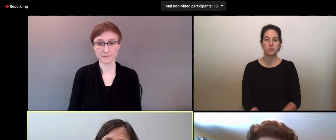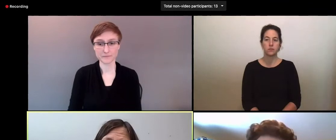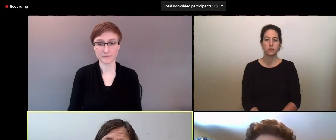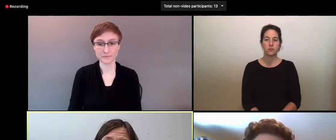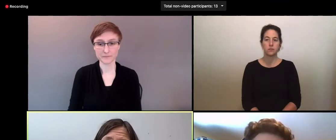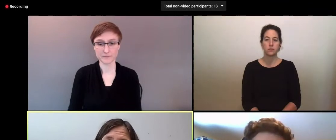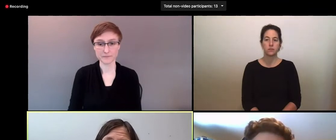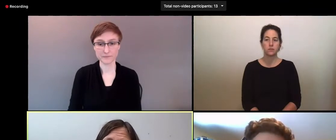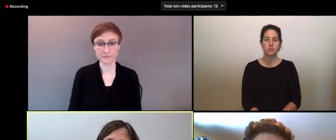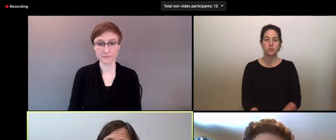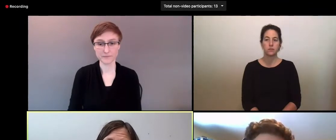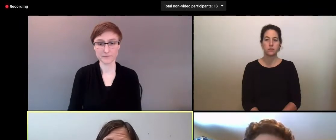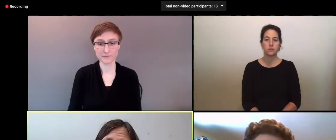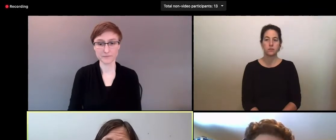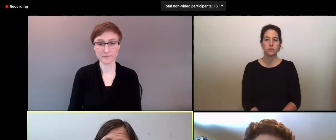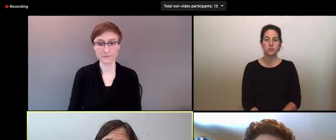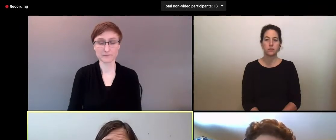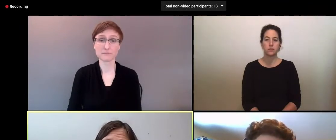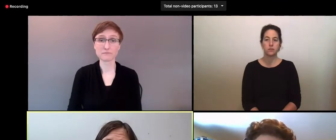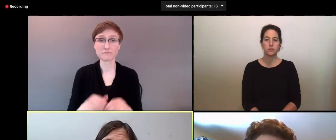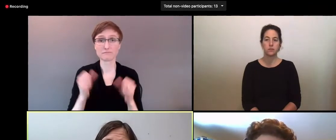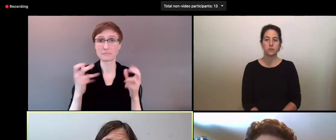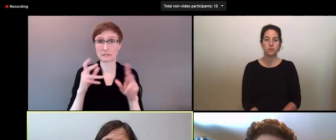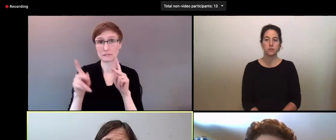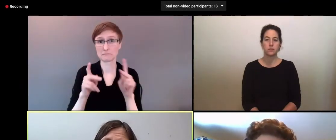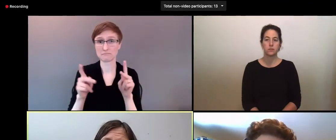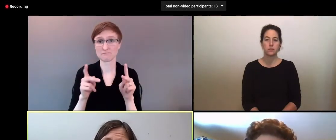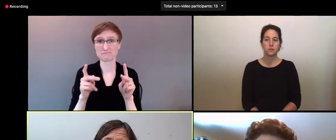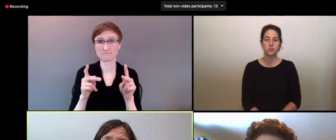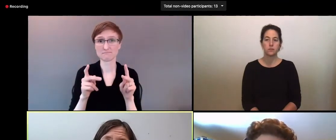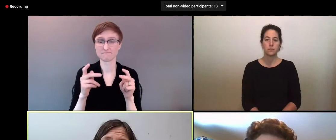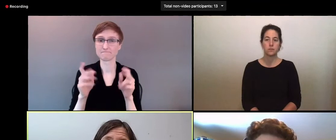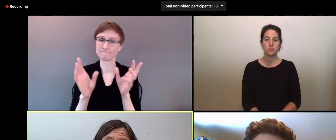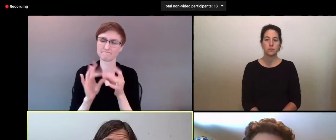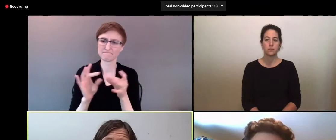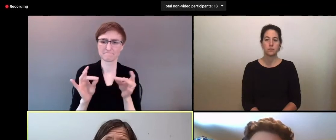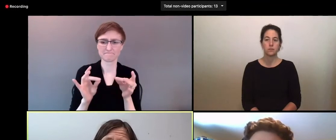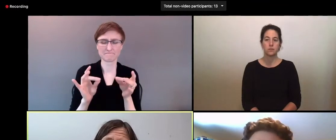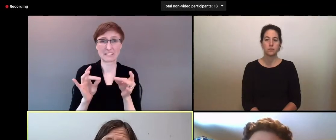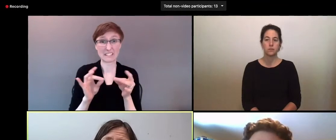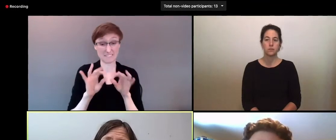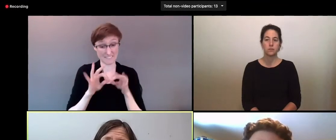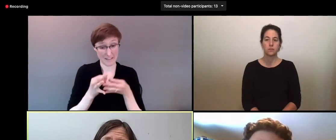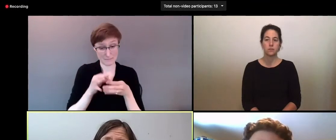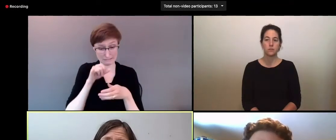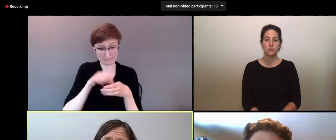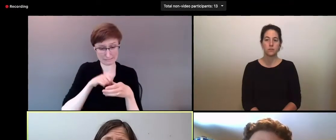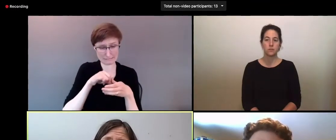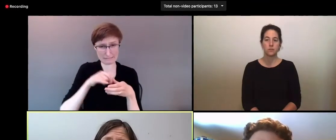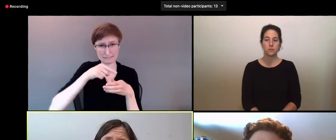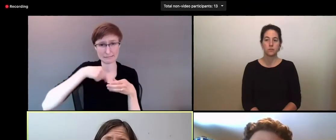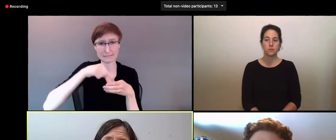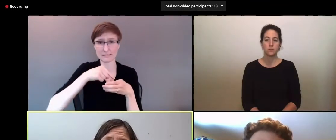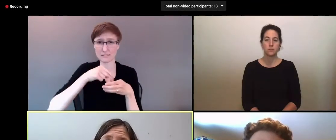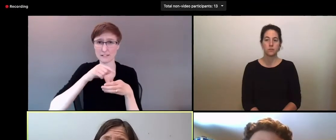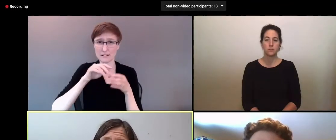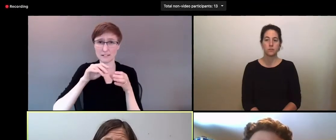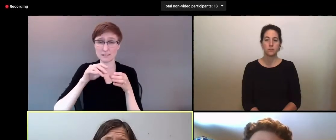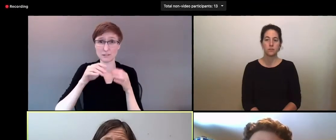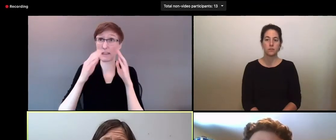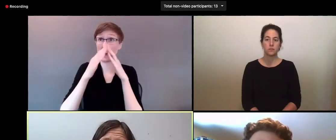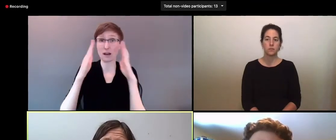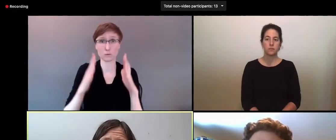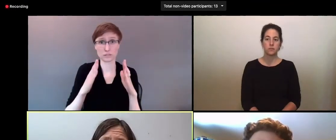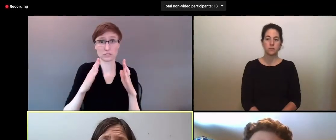social contacts outside of the household has been difficult, especially if the household